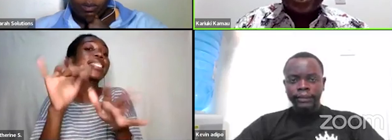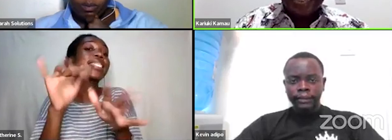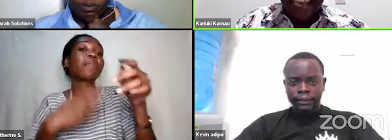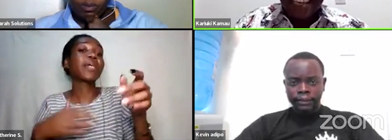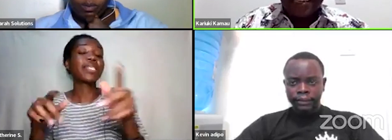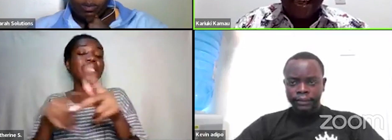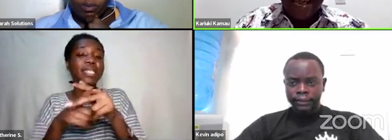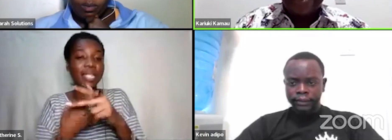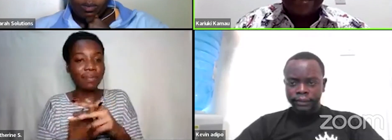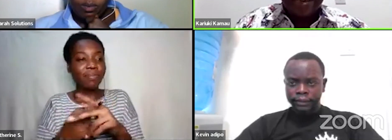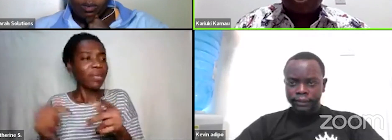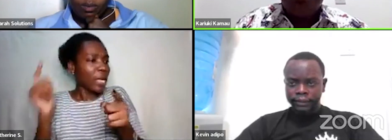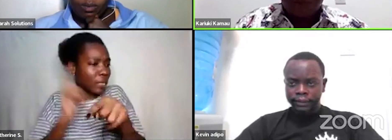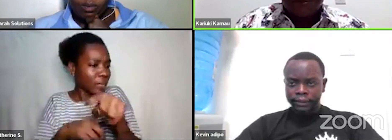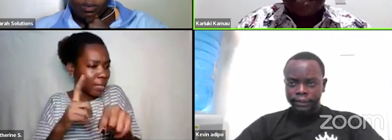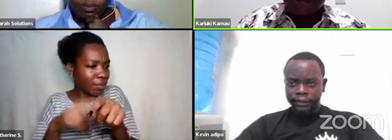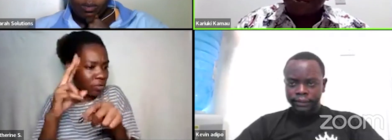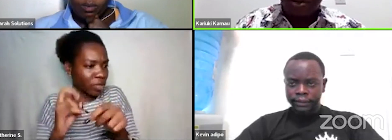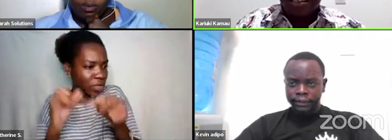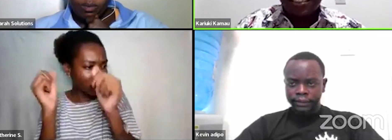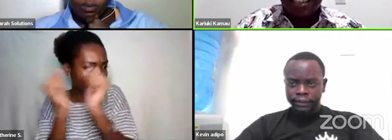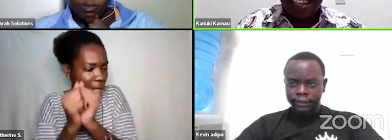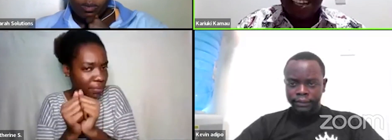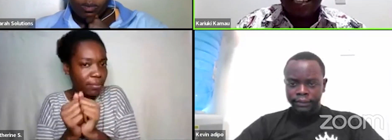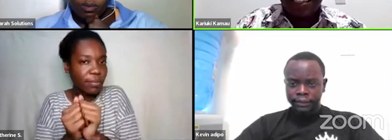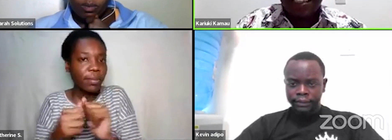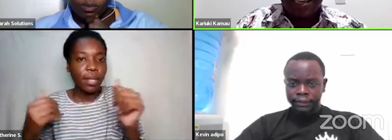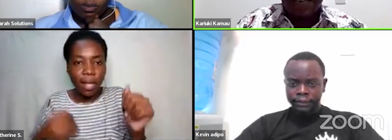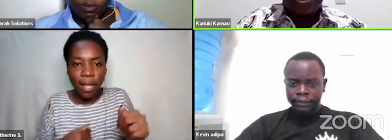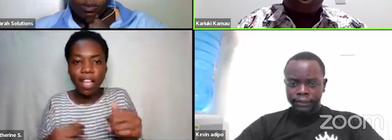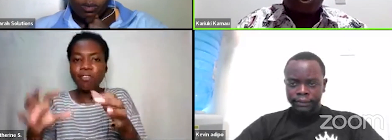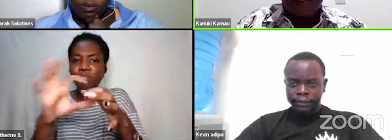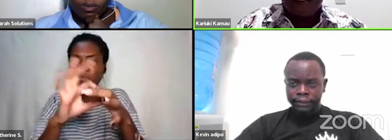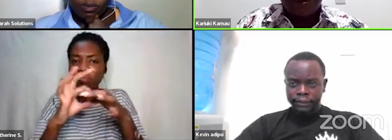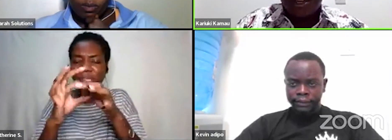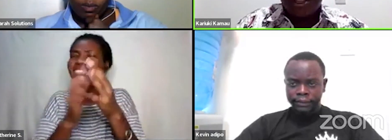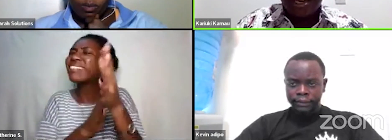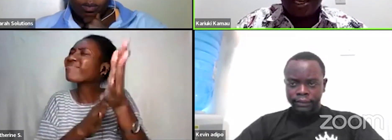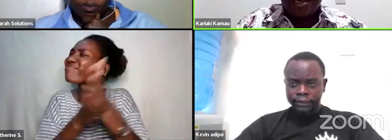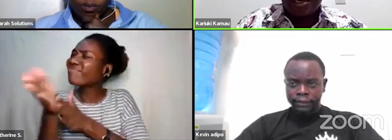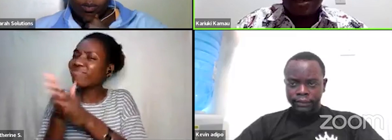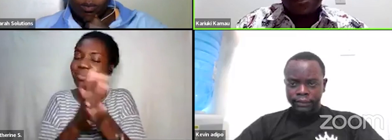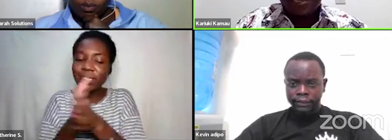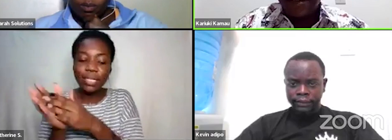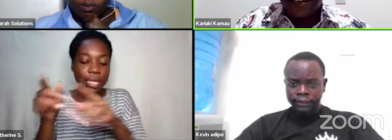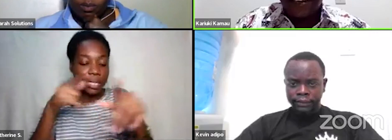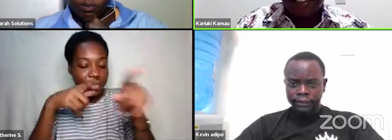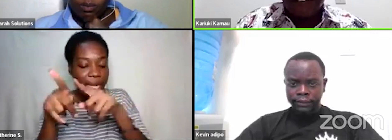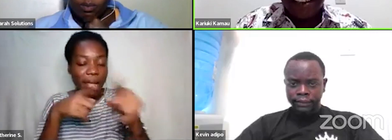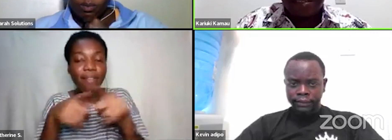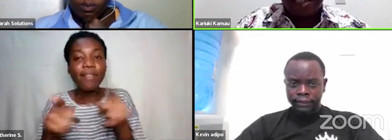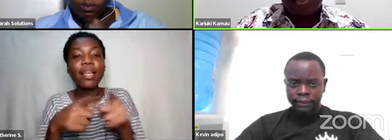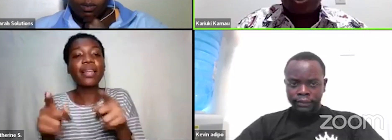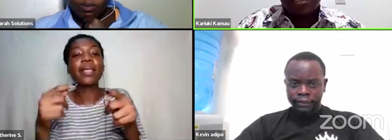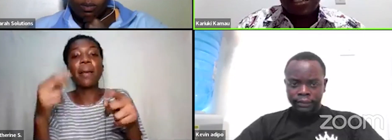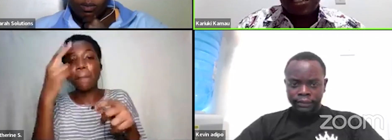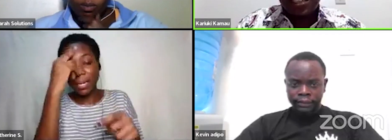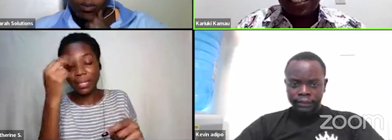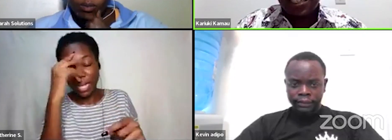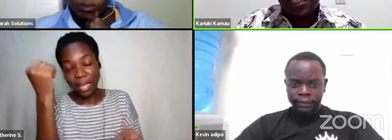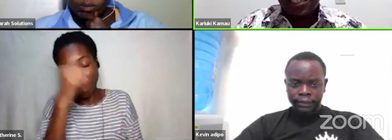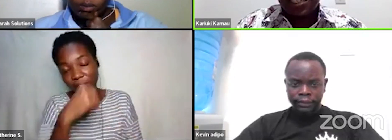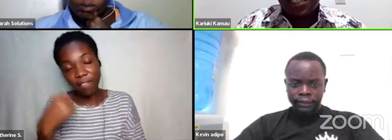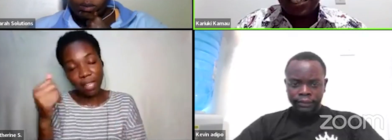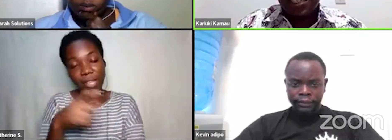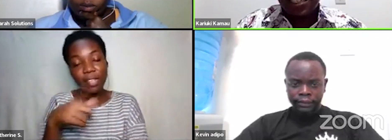Come 2010, I realized corporates are so much interested with the traveling with the Masai Africa Safaris, but we started